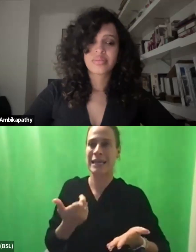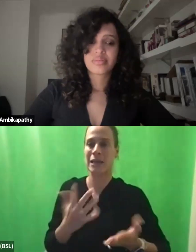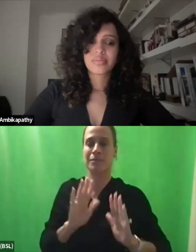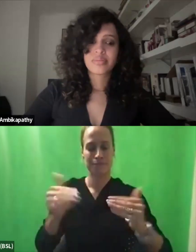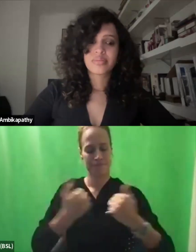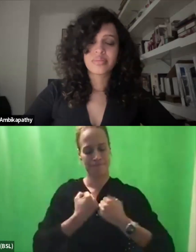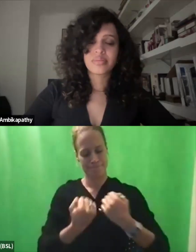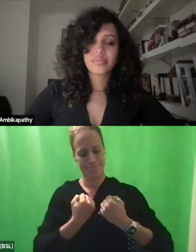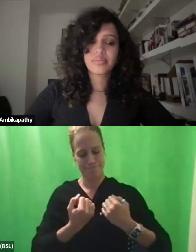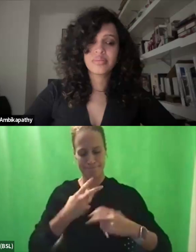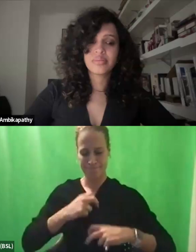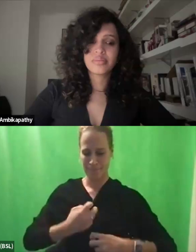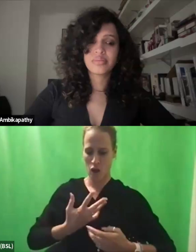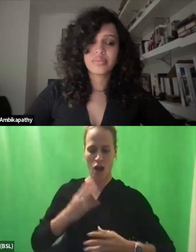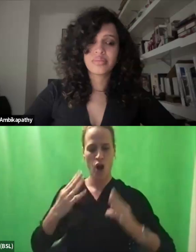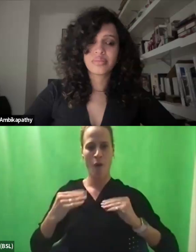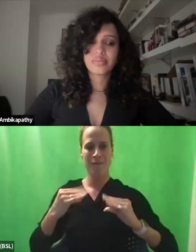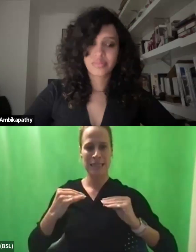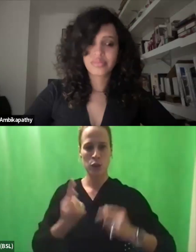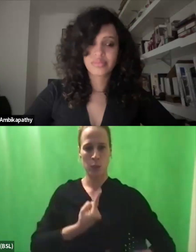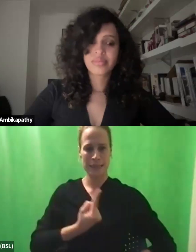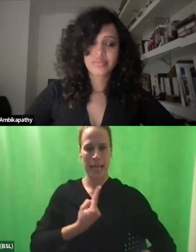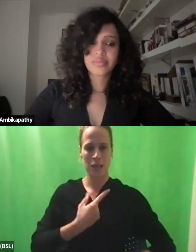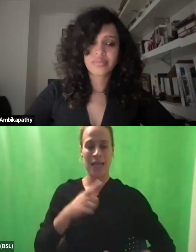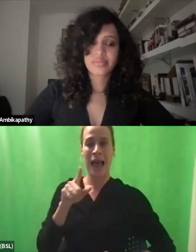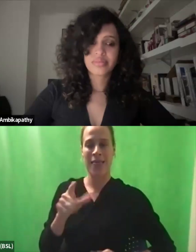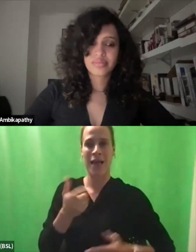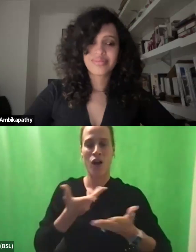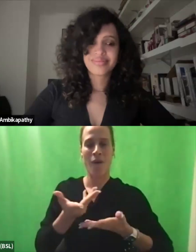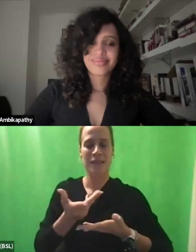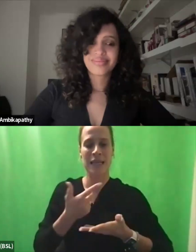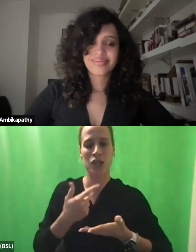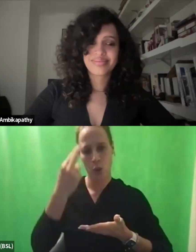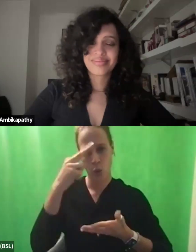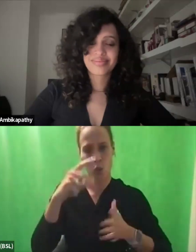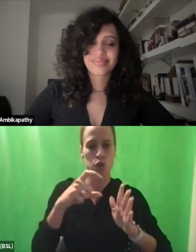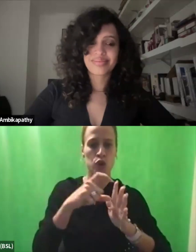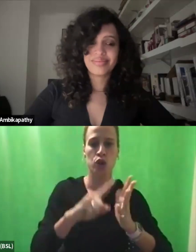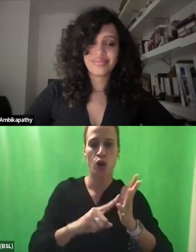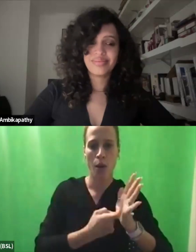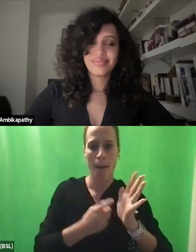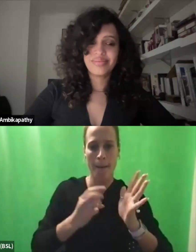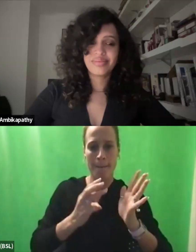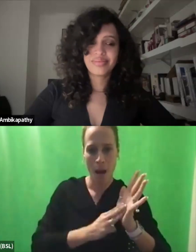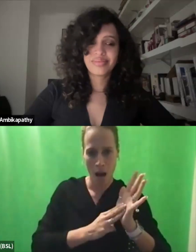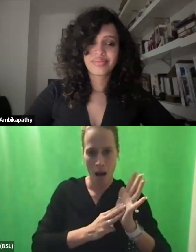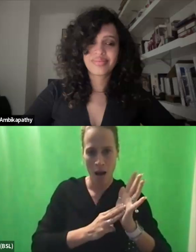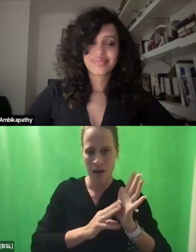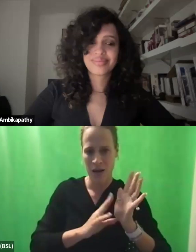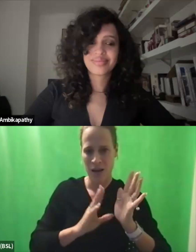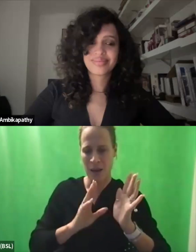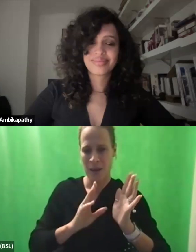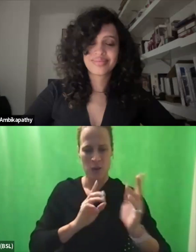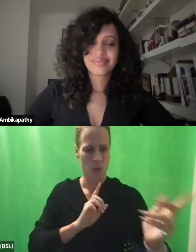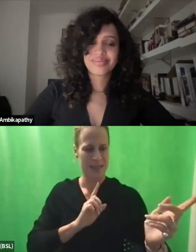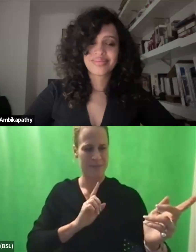And the future comes in and it's called demain in French and devant in Nouchi. And devant responds to him. And so